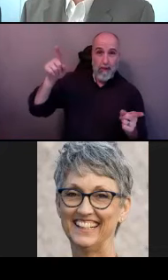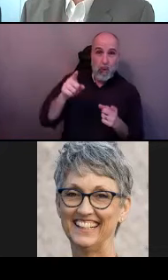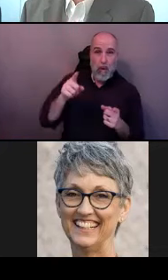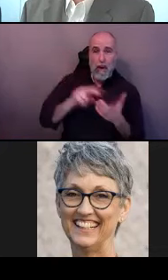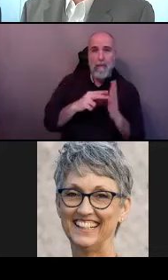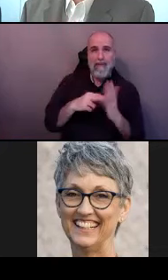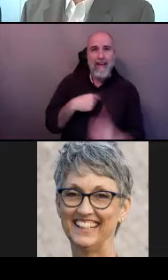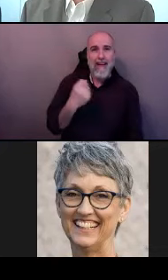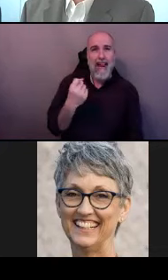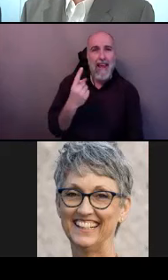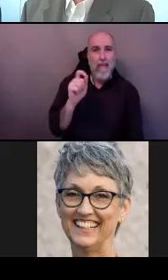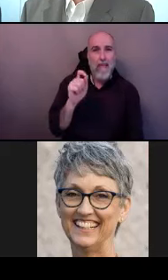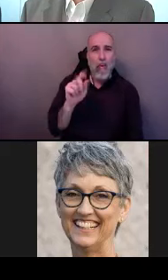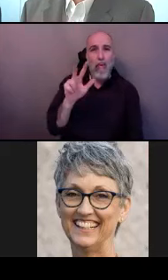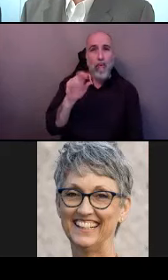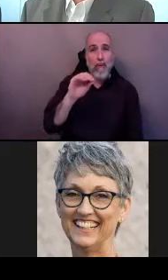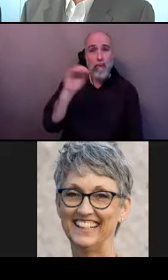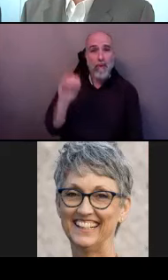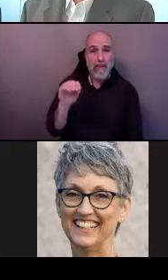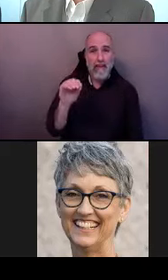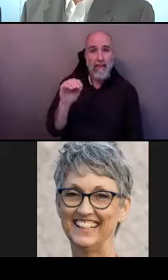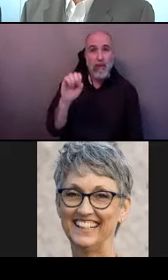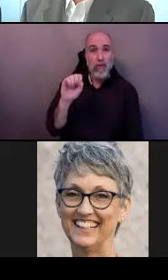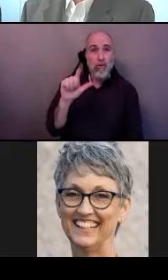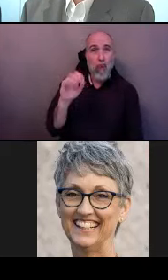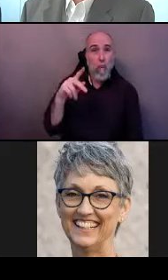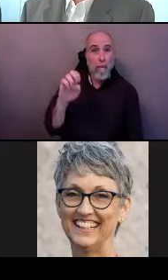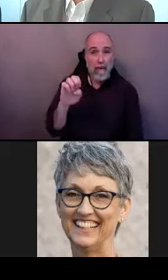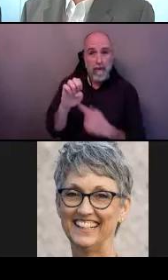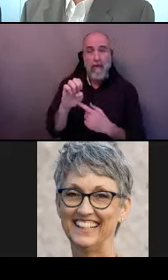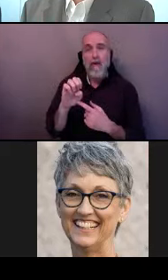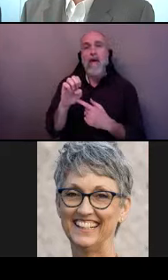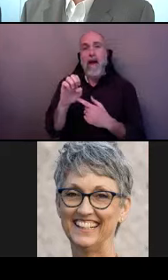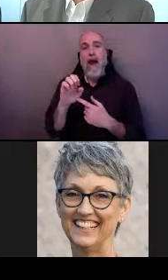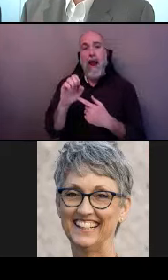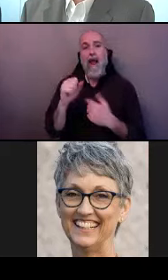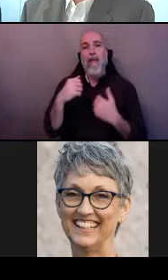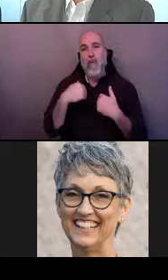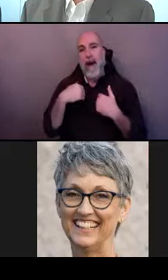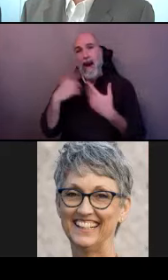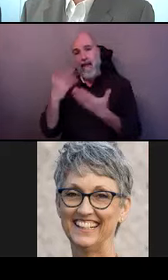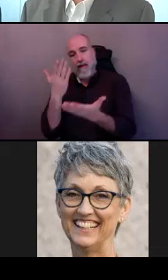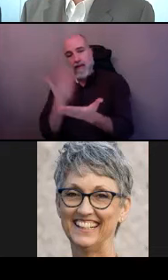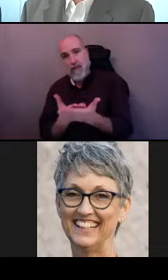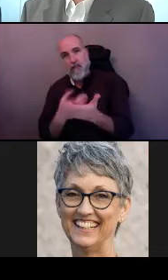a 11.3% slope. And then we have the substantiation from the design